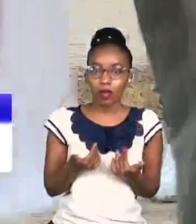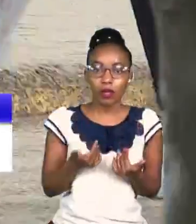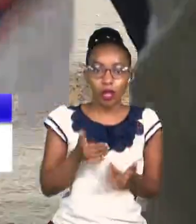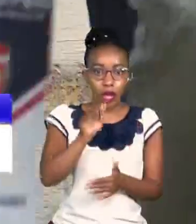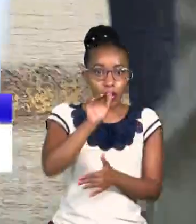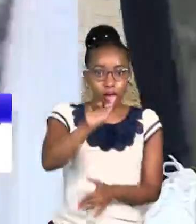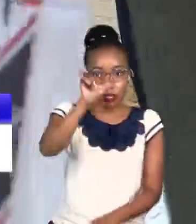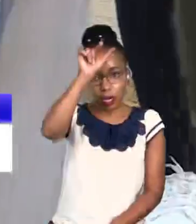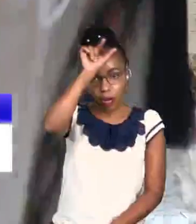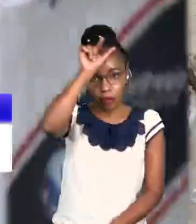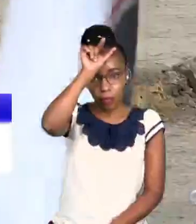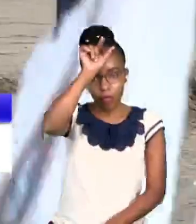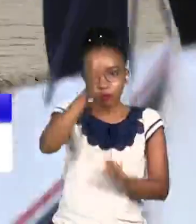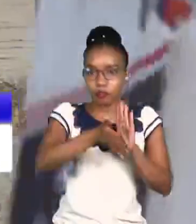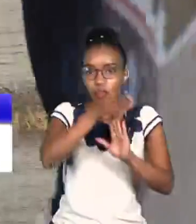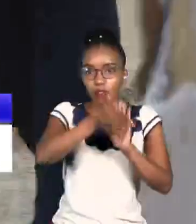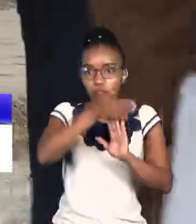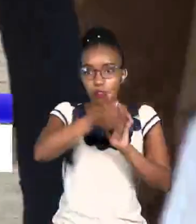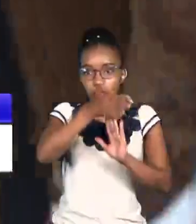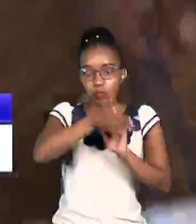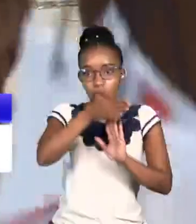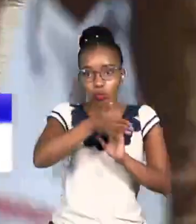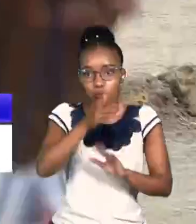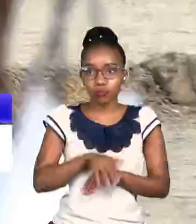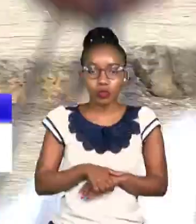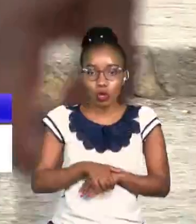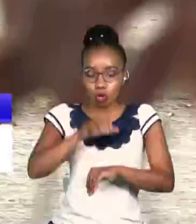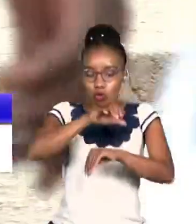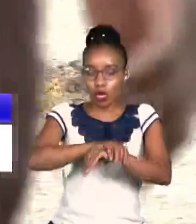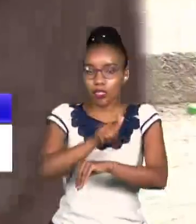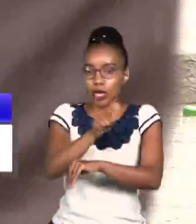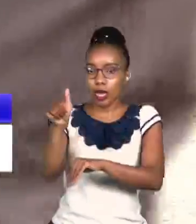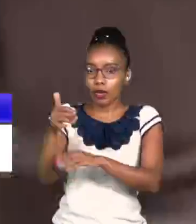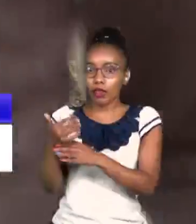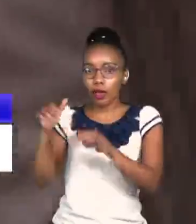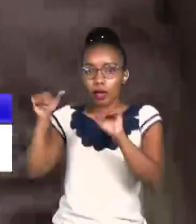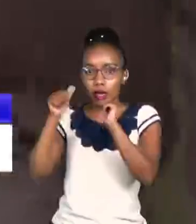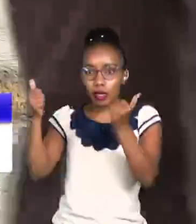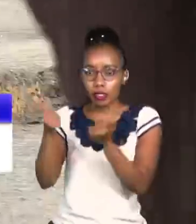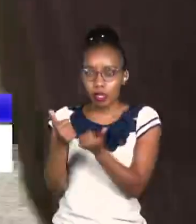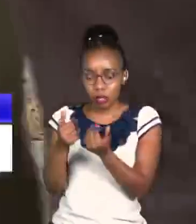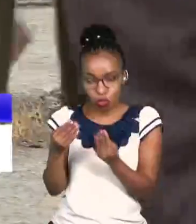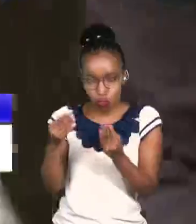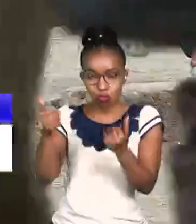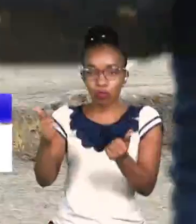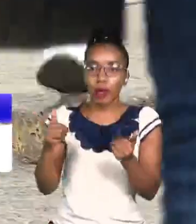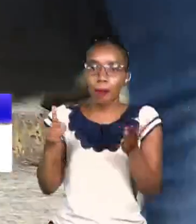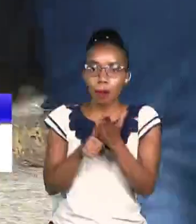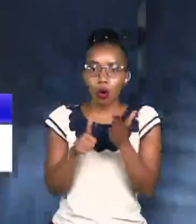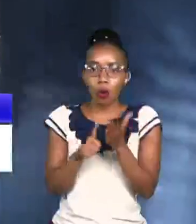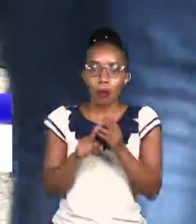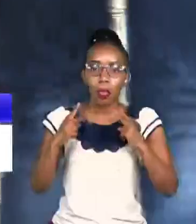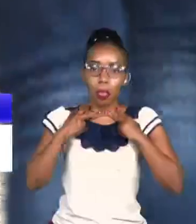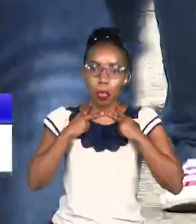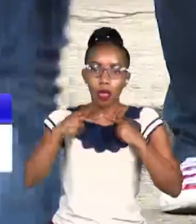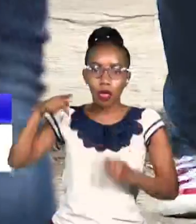the government in urgency to procure a third party and handle the health commodities stuck at the port and